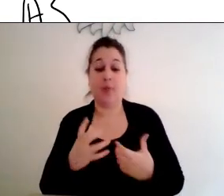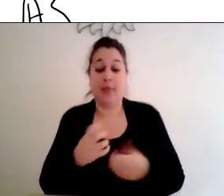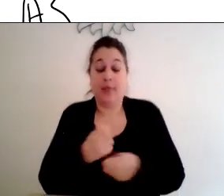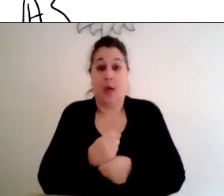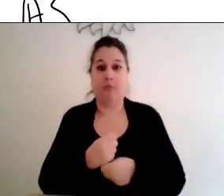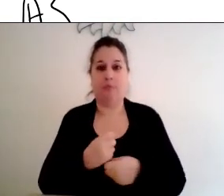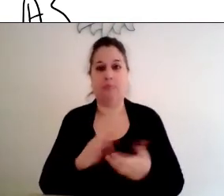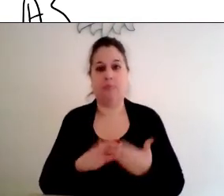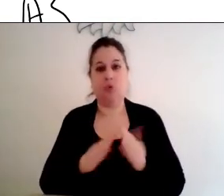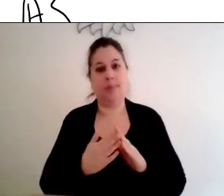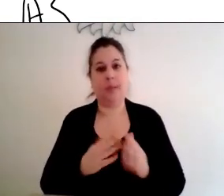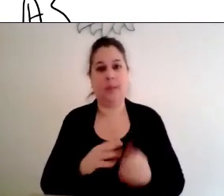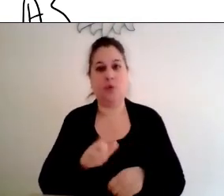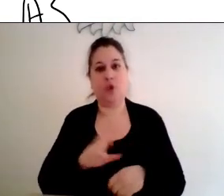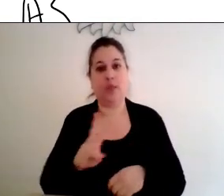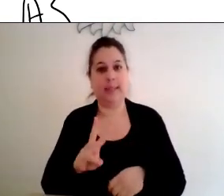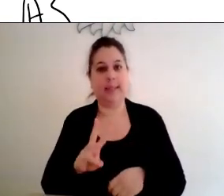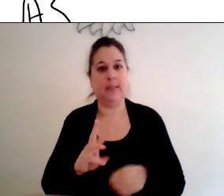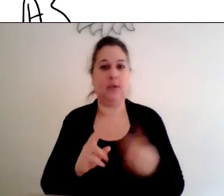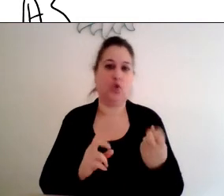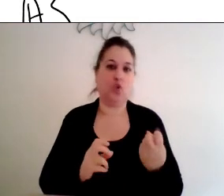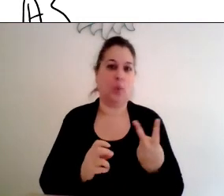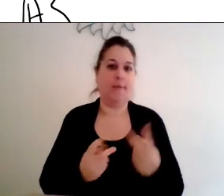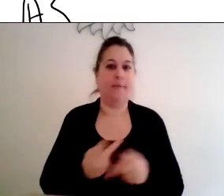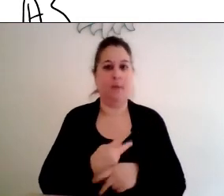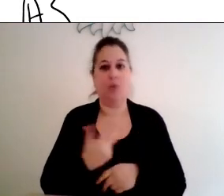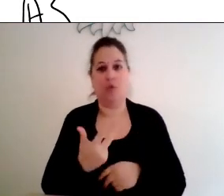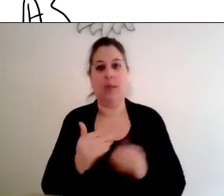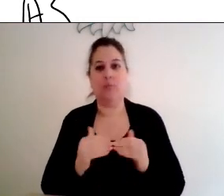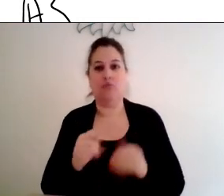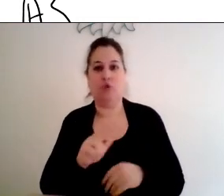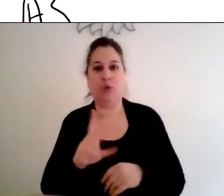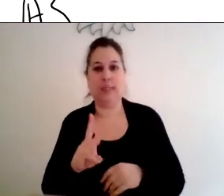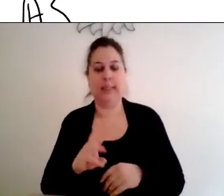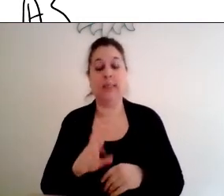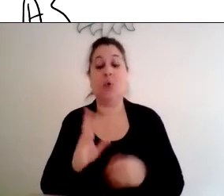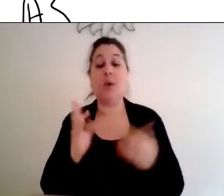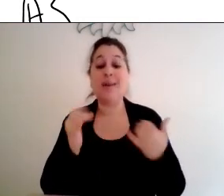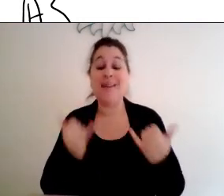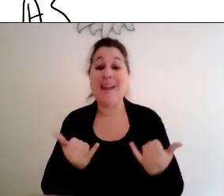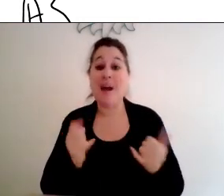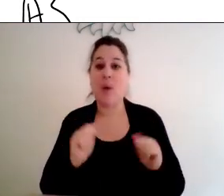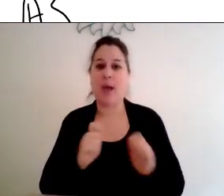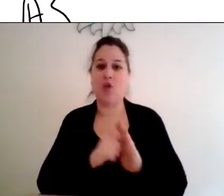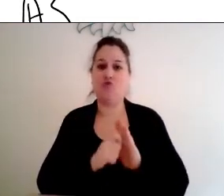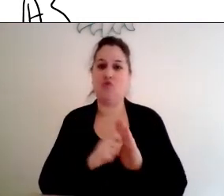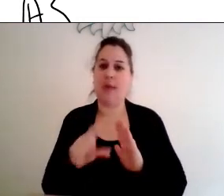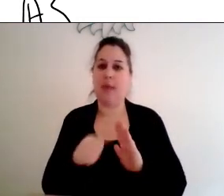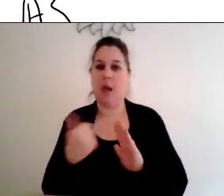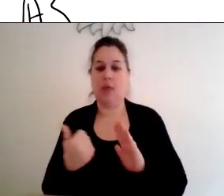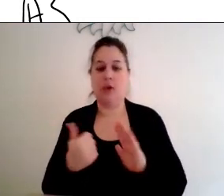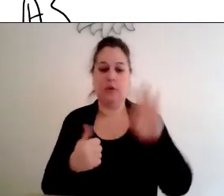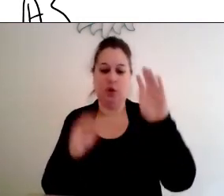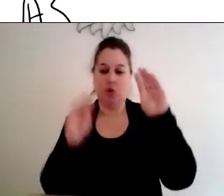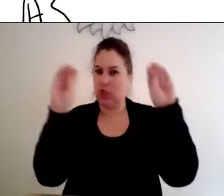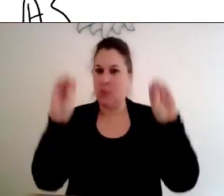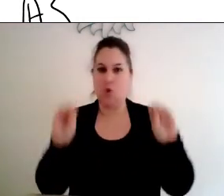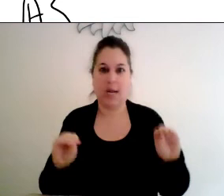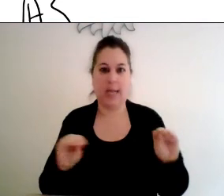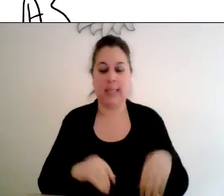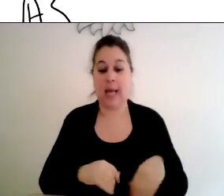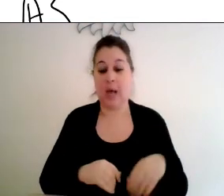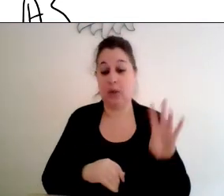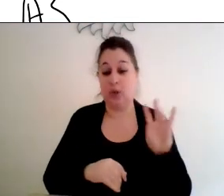by 6. Okay, now at this point, I'm going to start back at the top. Do I see any parentheses? Nope. Do I see